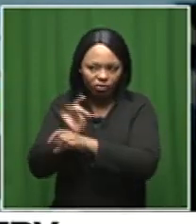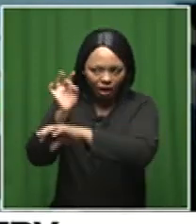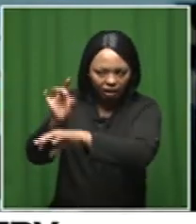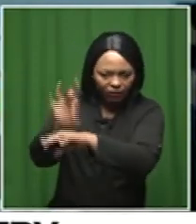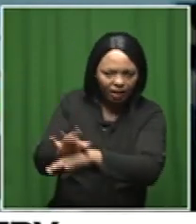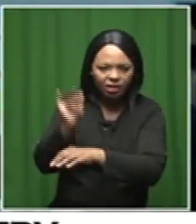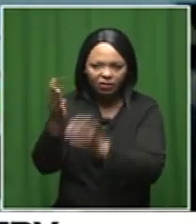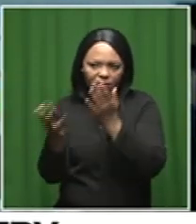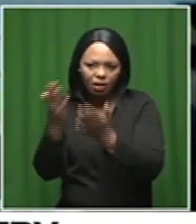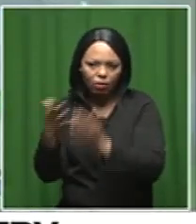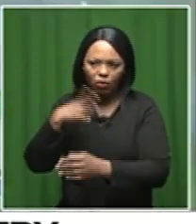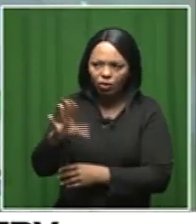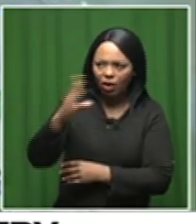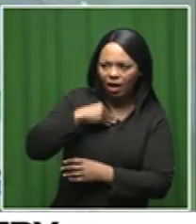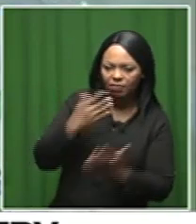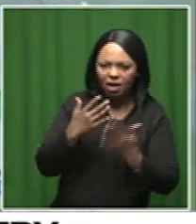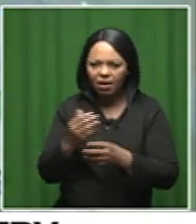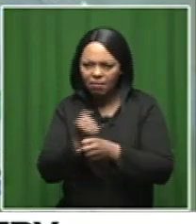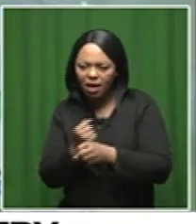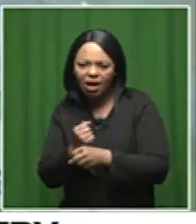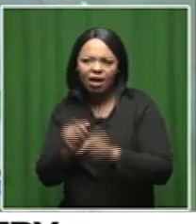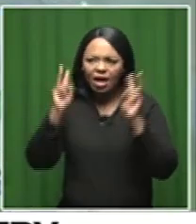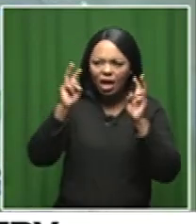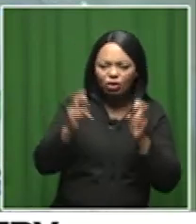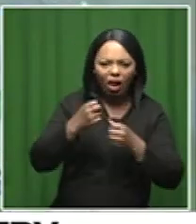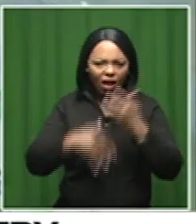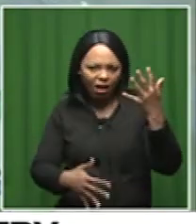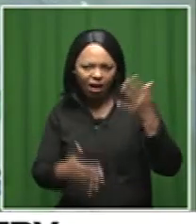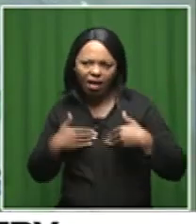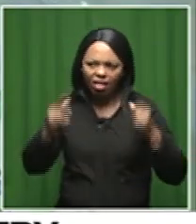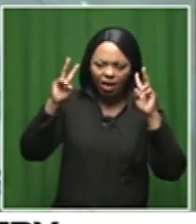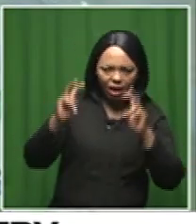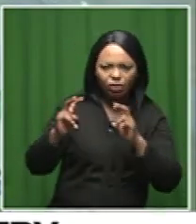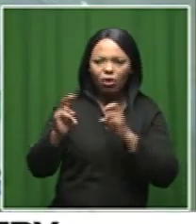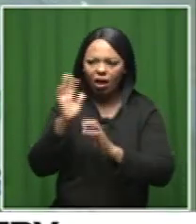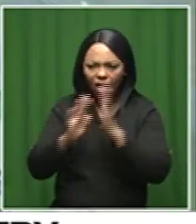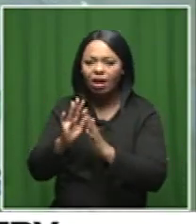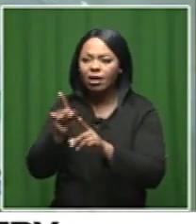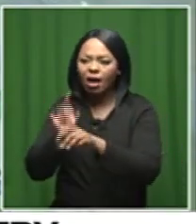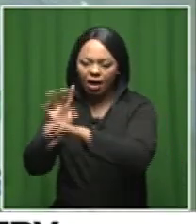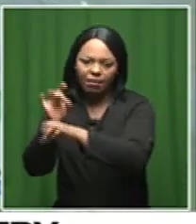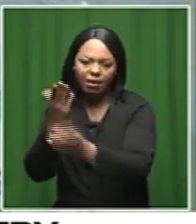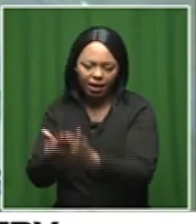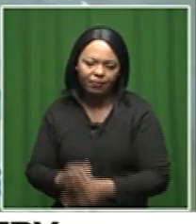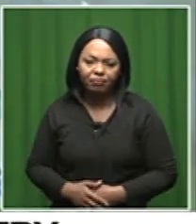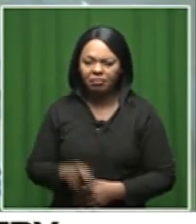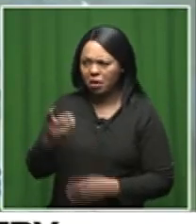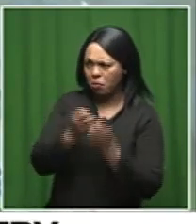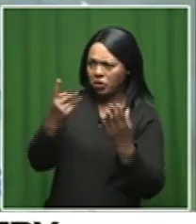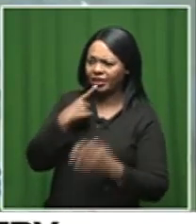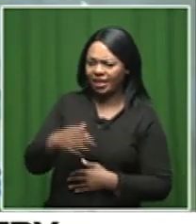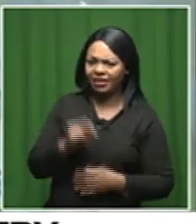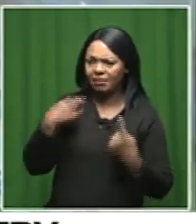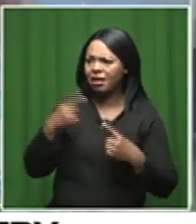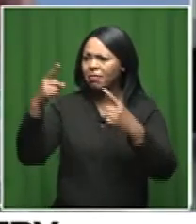medical questions you want to discuss with them in private. Now, a lot of the time people will have this idea that if I go out and I donate my stem